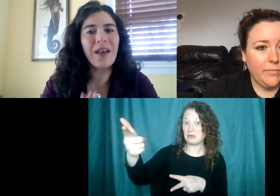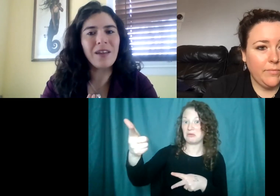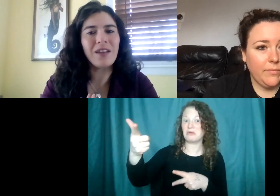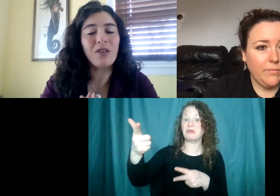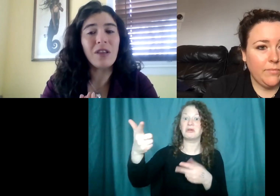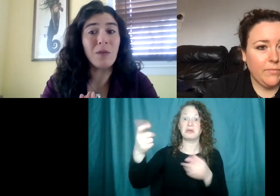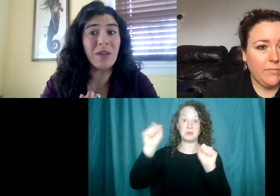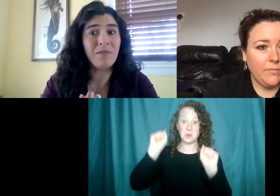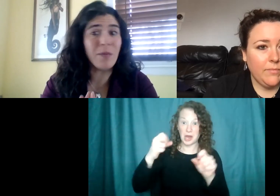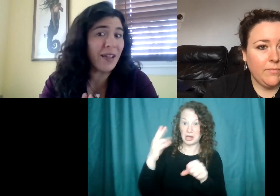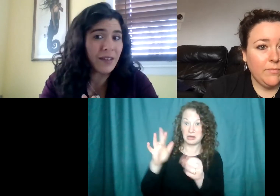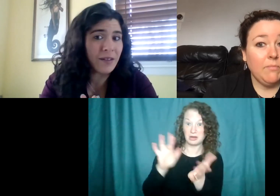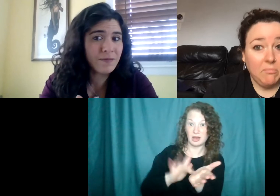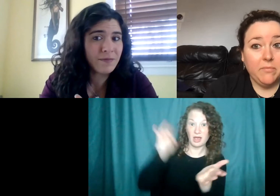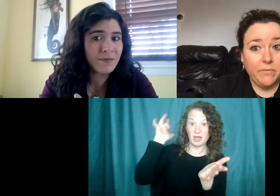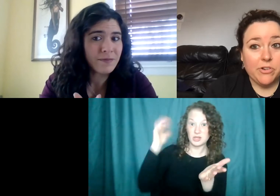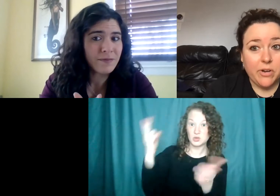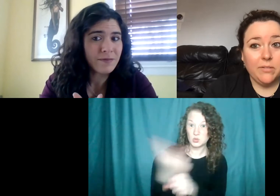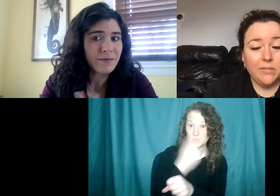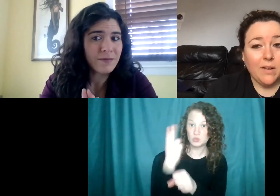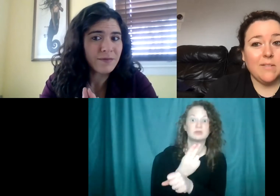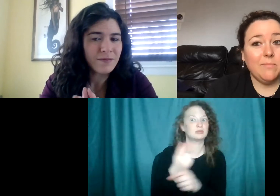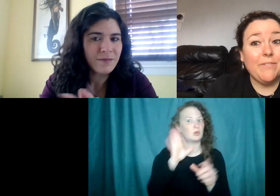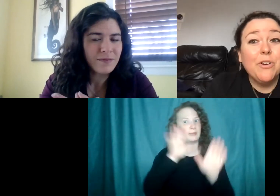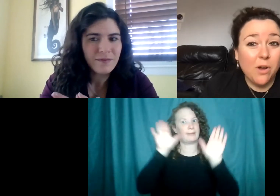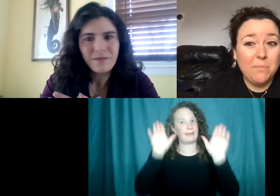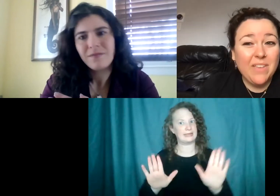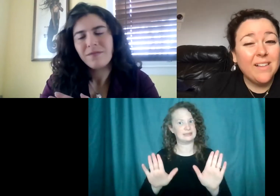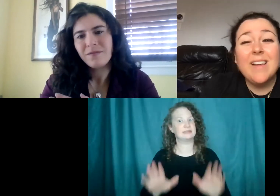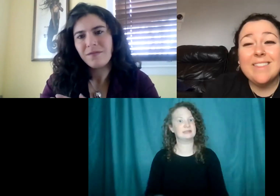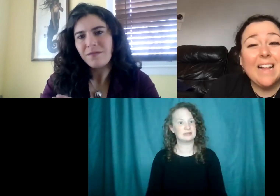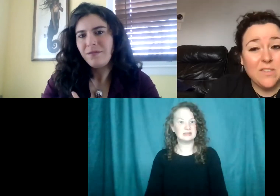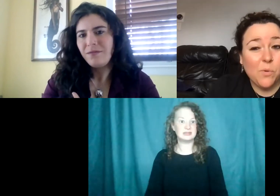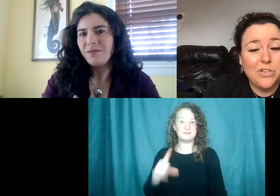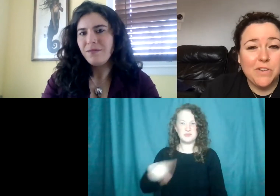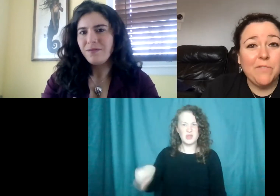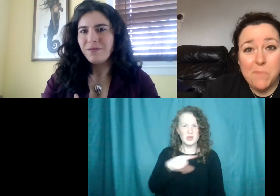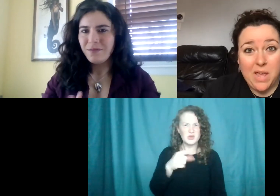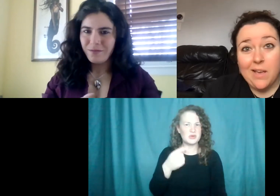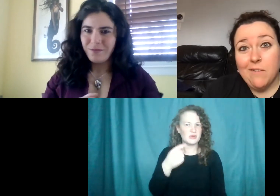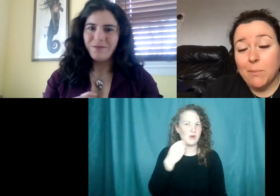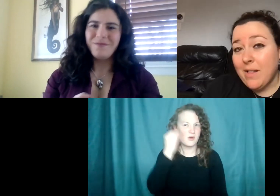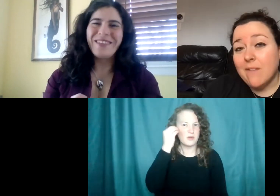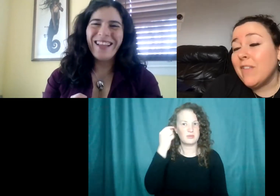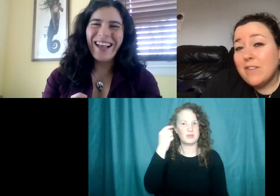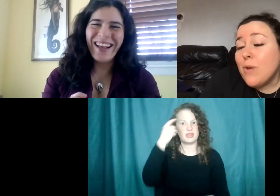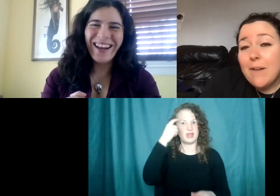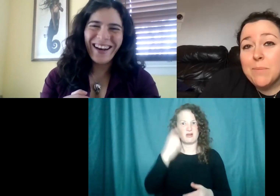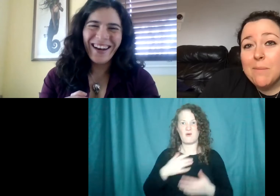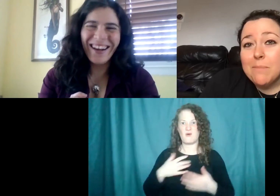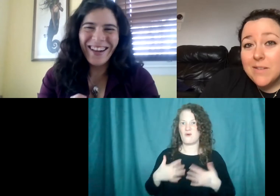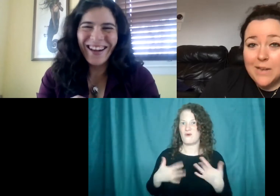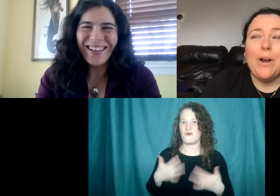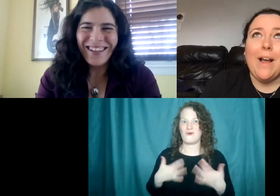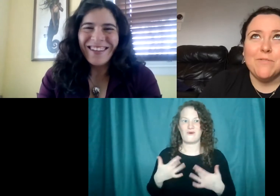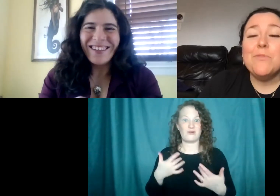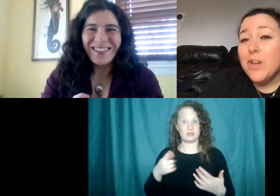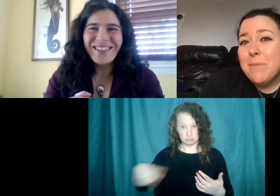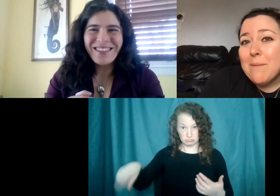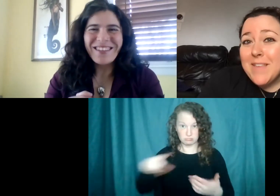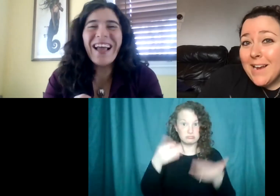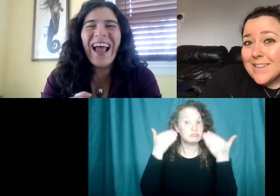our advantage, that would be amazing. For sure. Awesome. And if you're at home and thinking like, that's the question for me, for my life, then you have to become, you don't